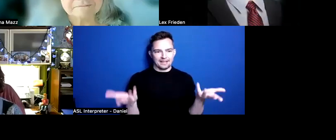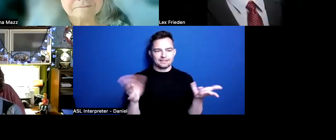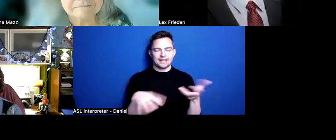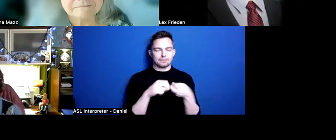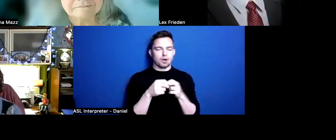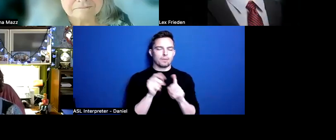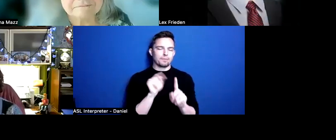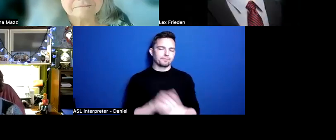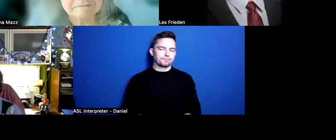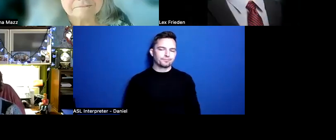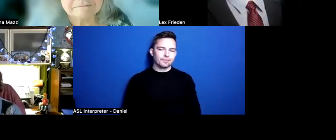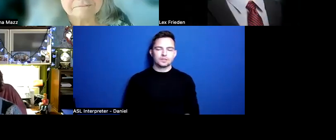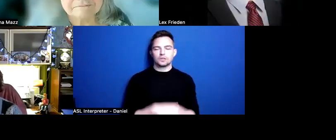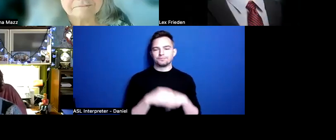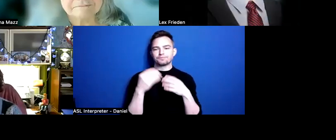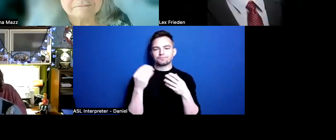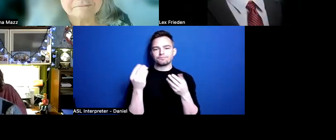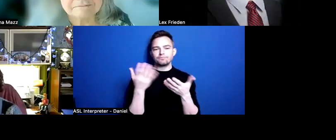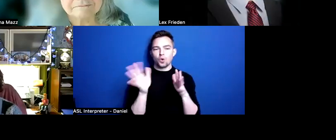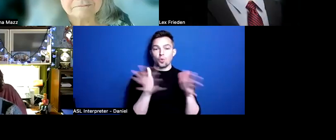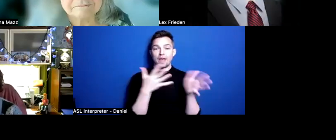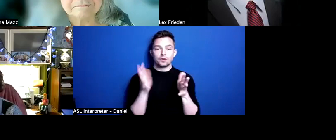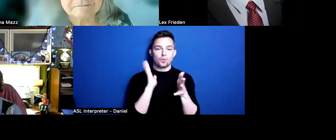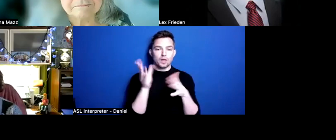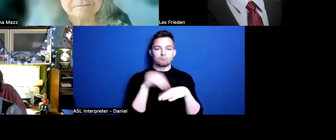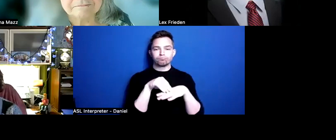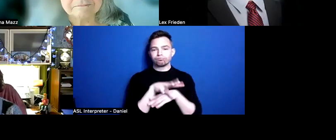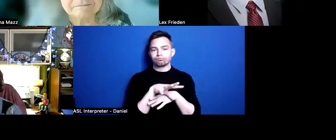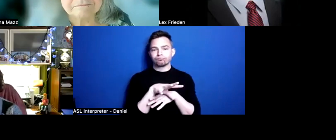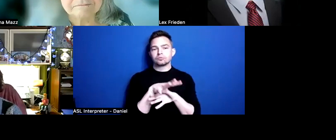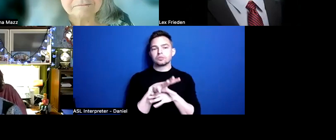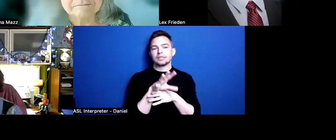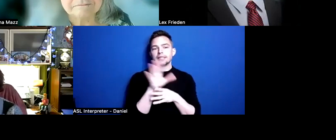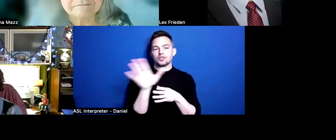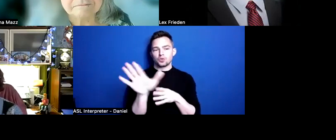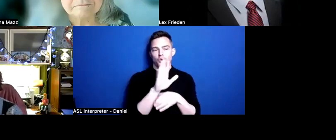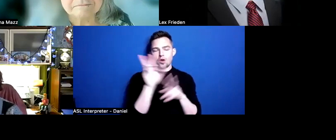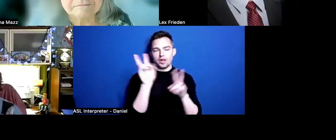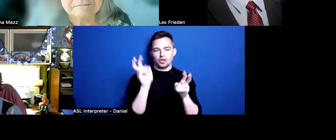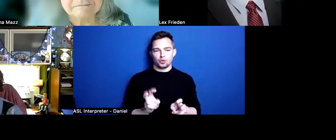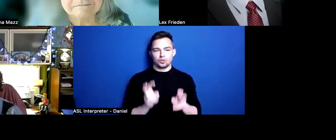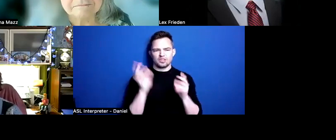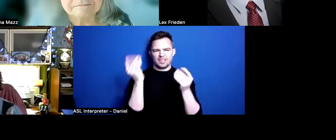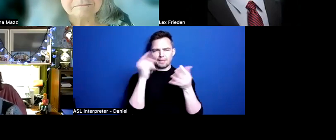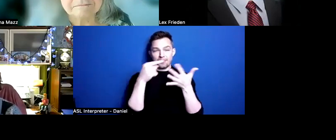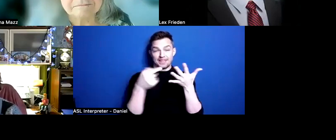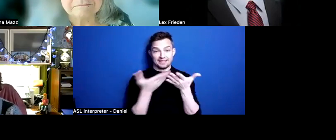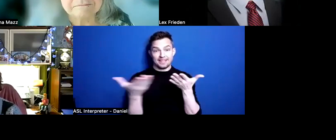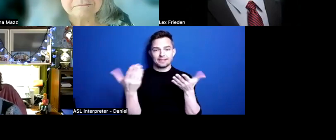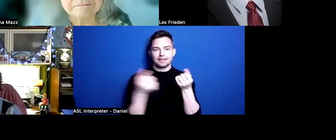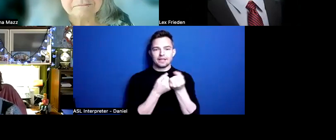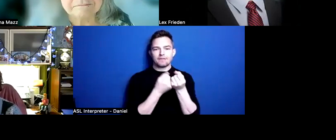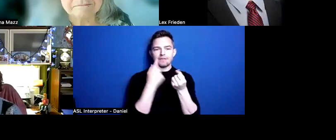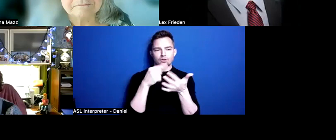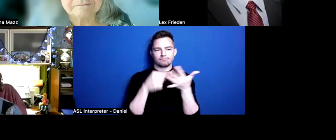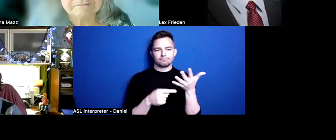problem. And so I think, you know, weather does come into your issue. And so think about those things and you know, advocate for those things, and